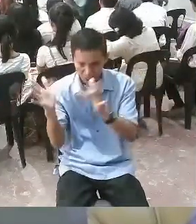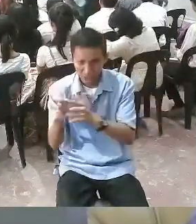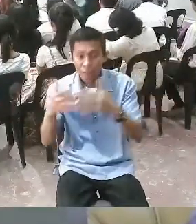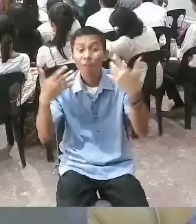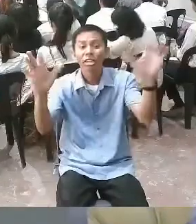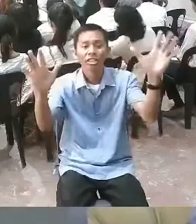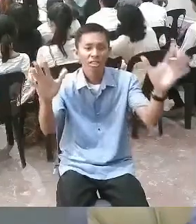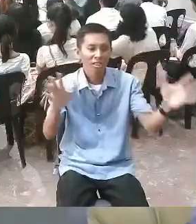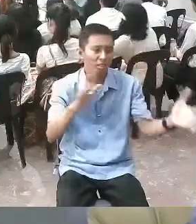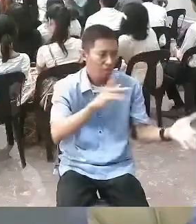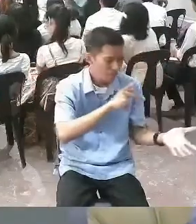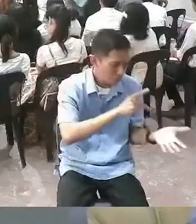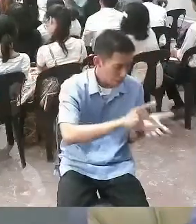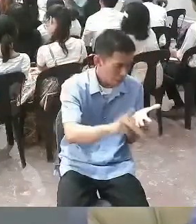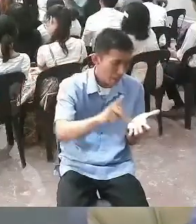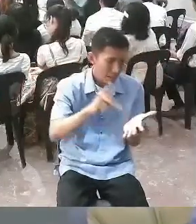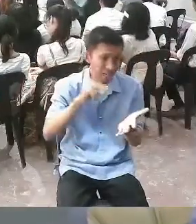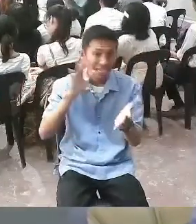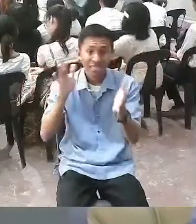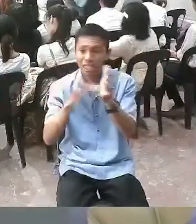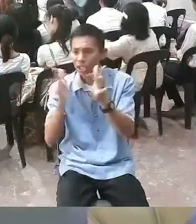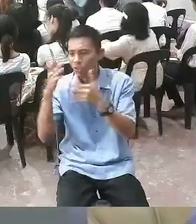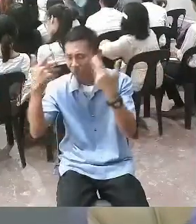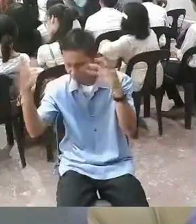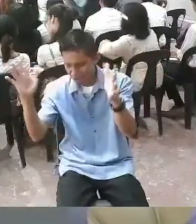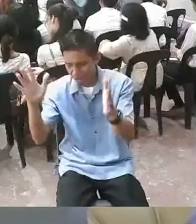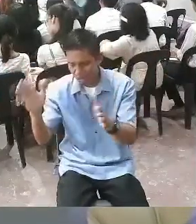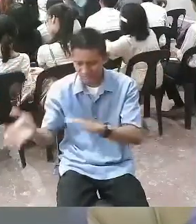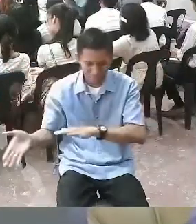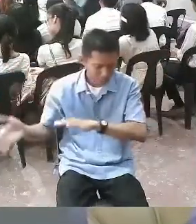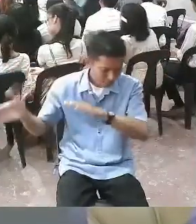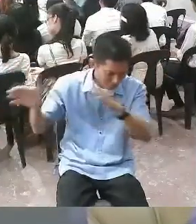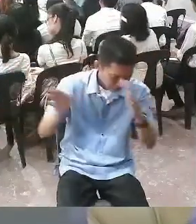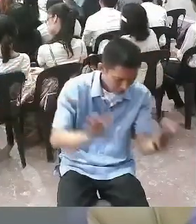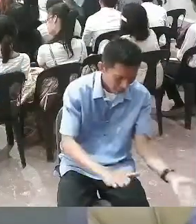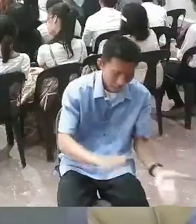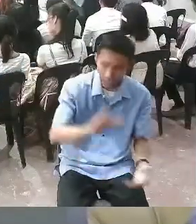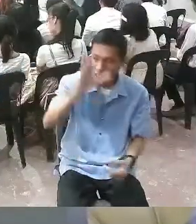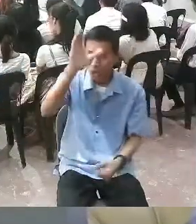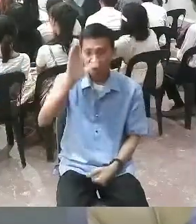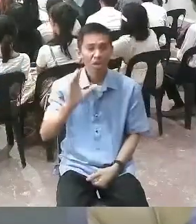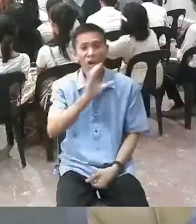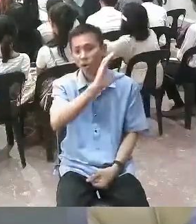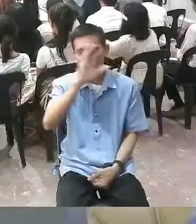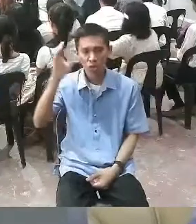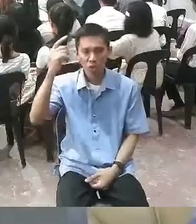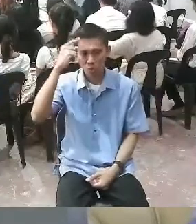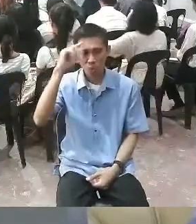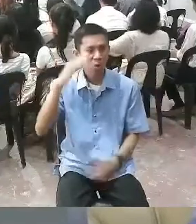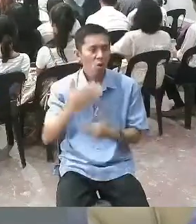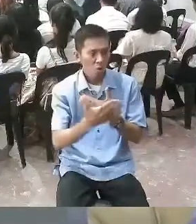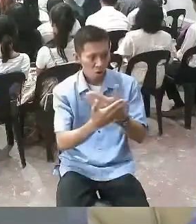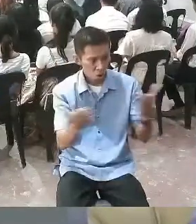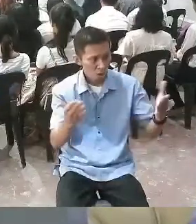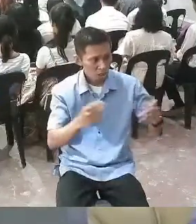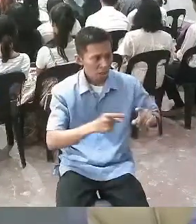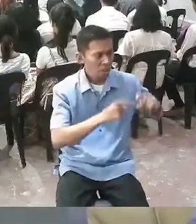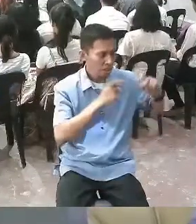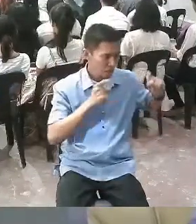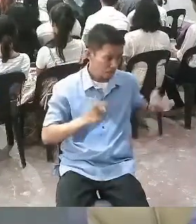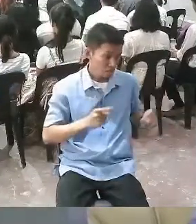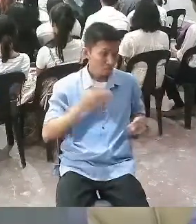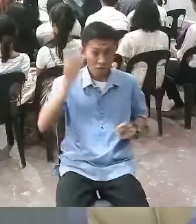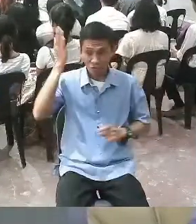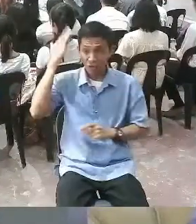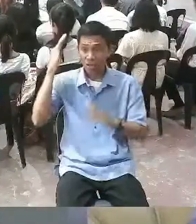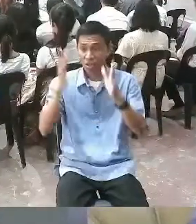for those. He died for those. Let me remind you this morning that when Jesus